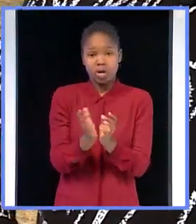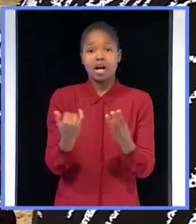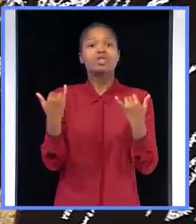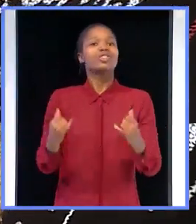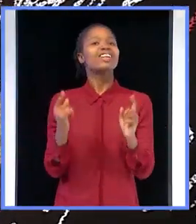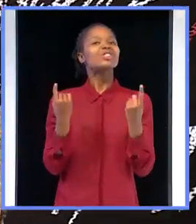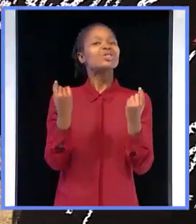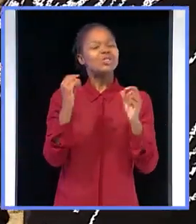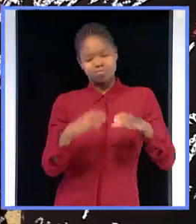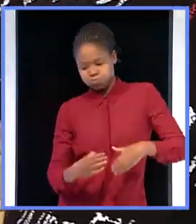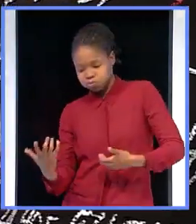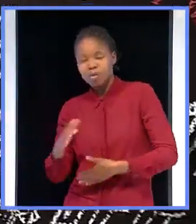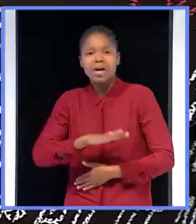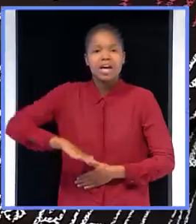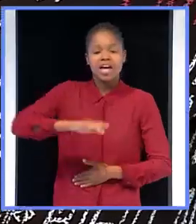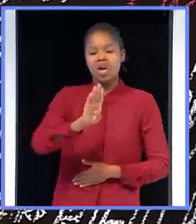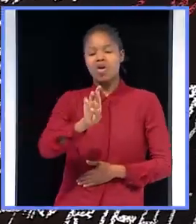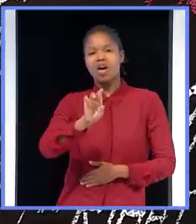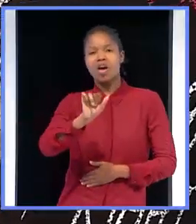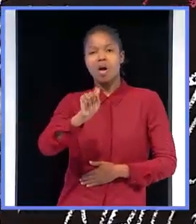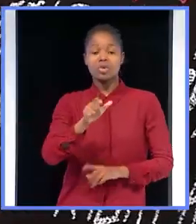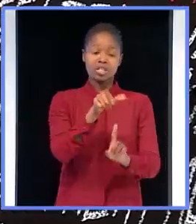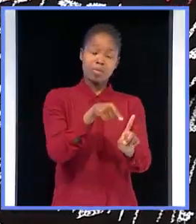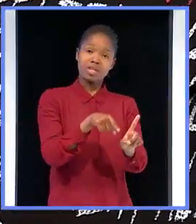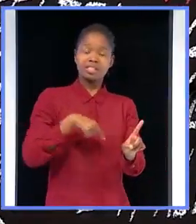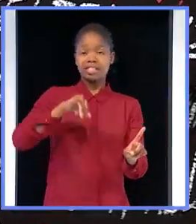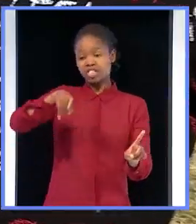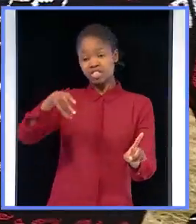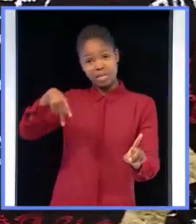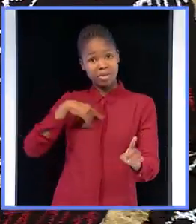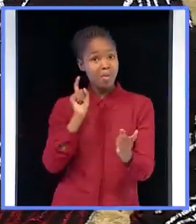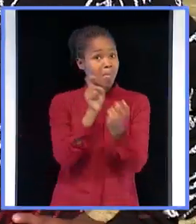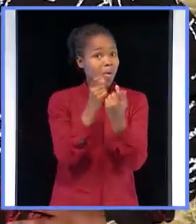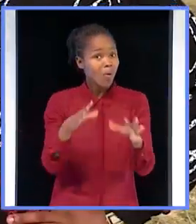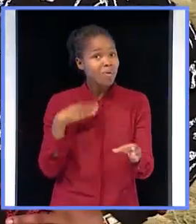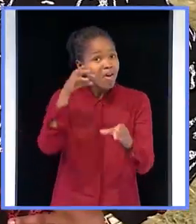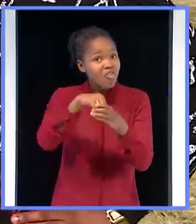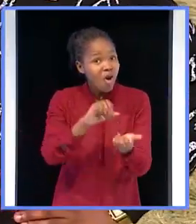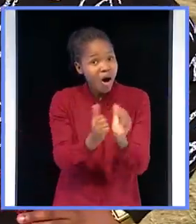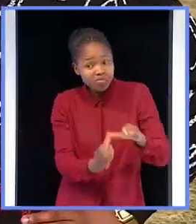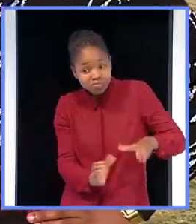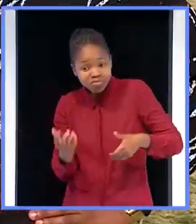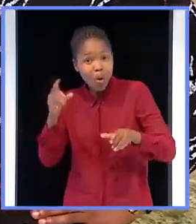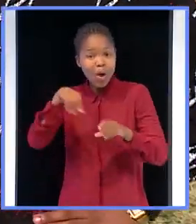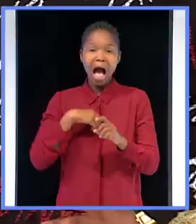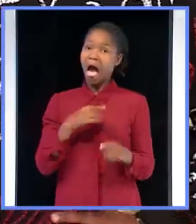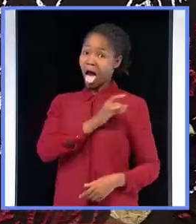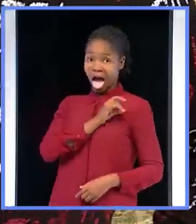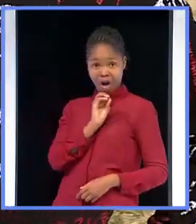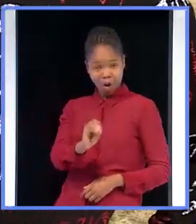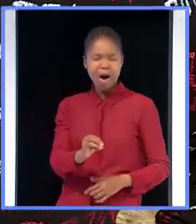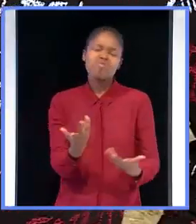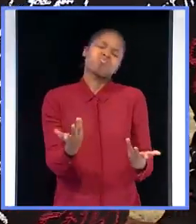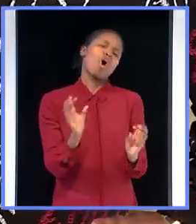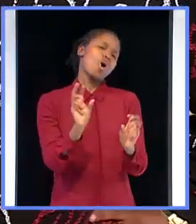e Brits Rugby Club. So, Kulman Nendo, Tawaibiza, JP Strydom. Tips, are you playing today? Are you scared of being tackled? Not really. It's